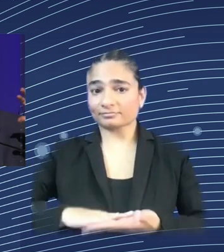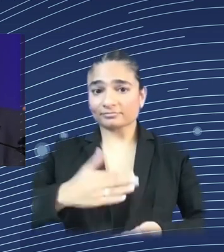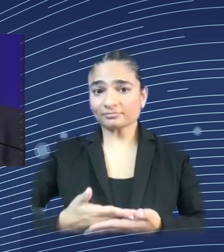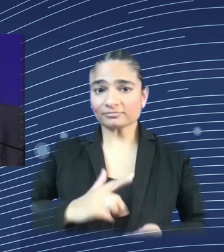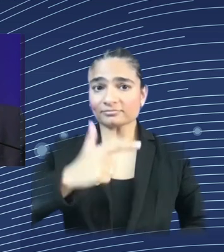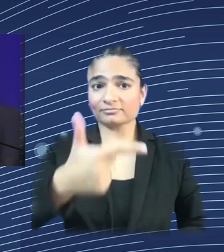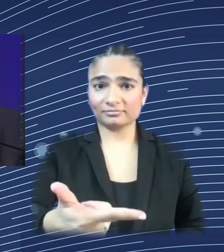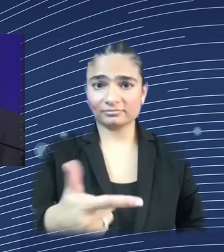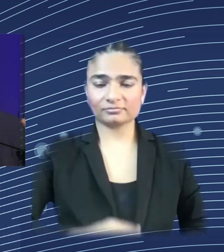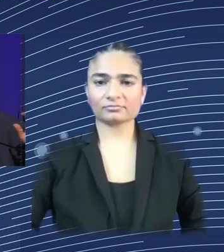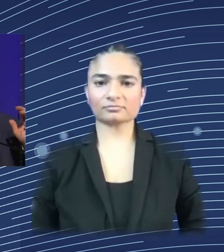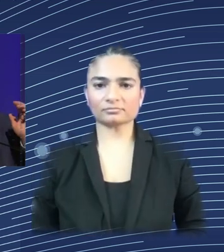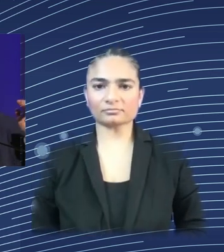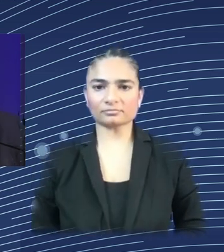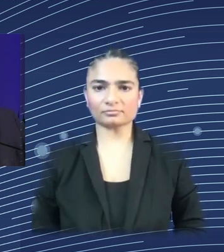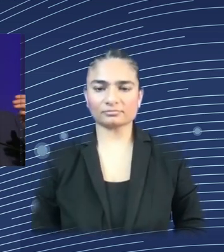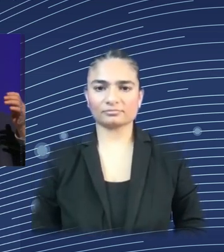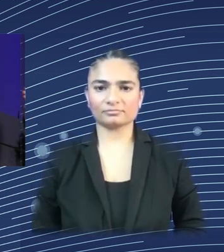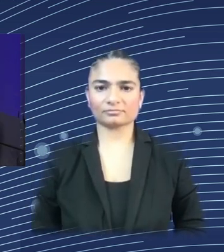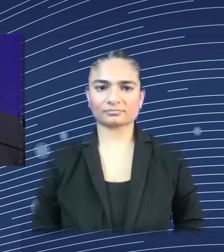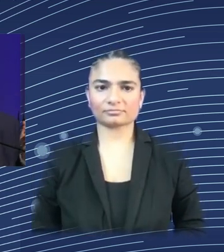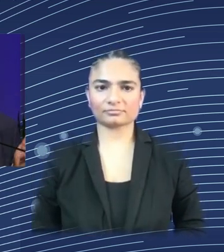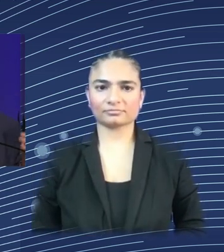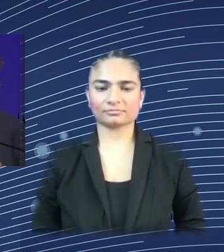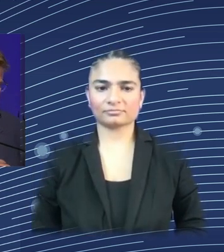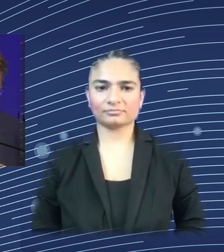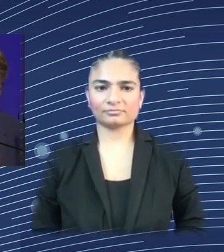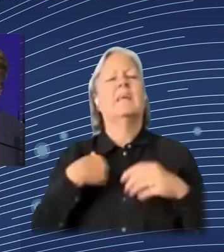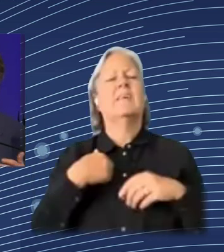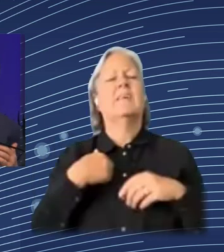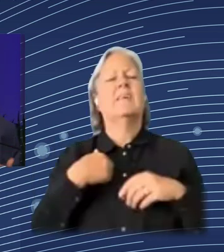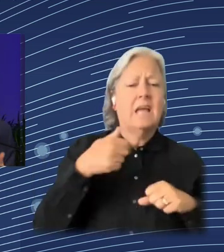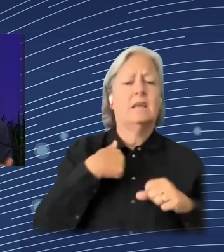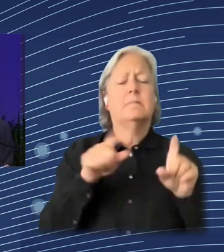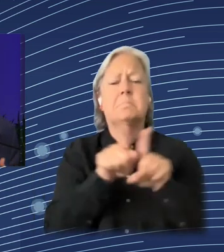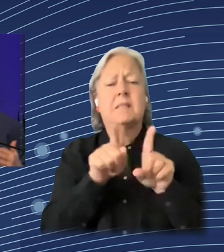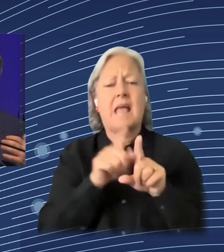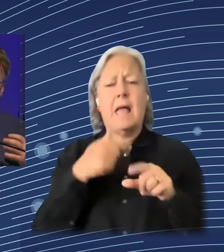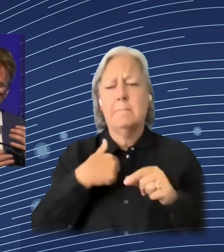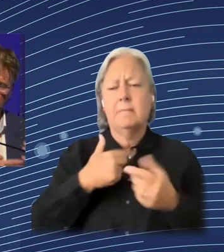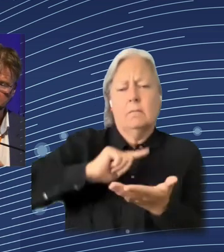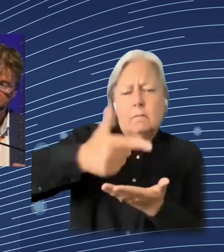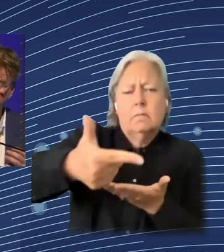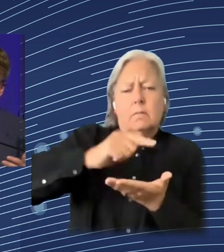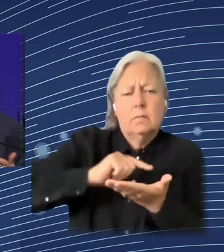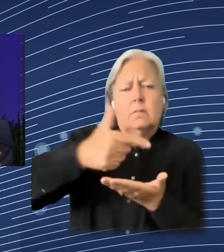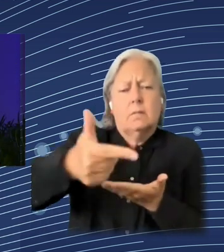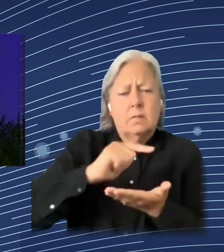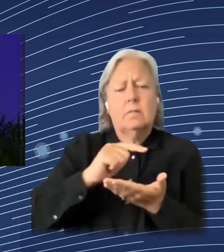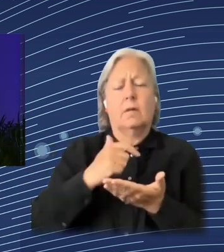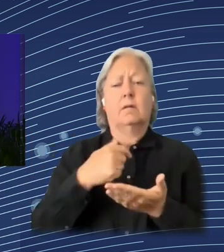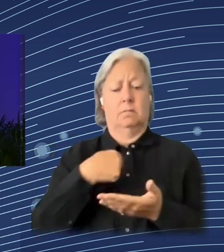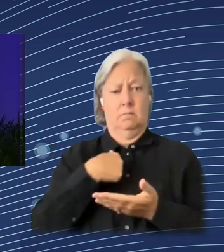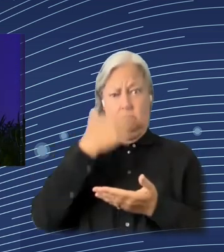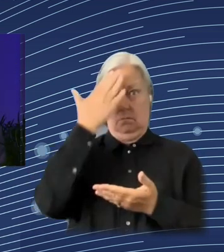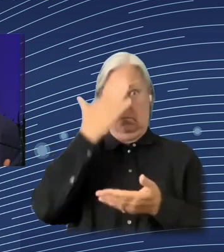to transform them in interactive ways that employers can know their rights, employers know